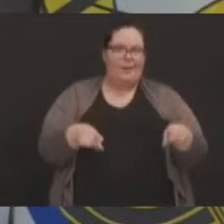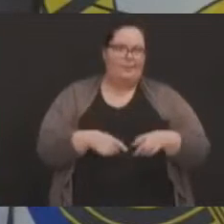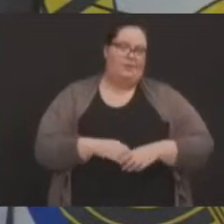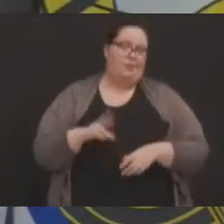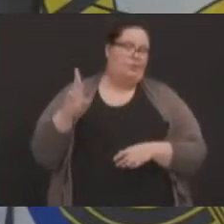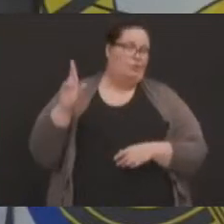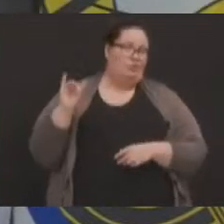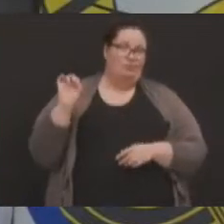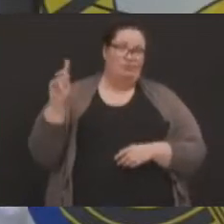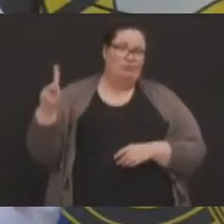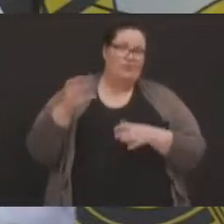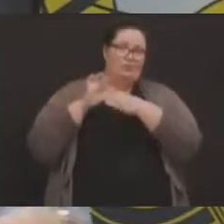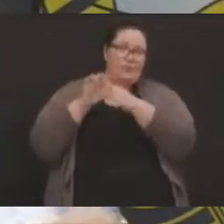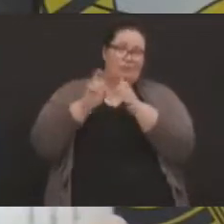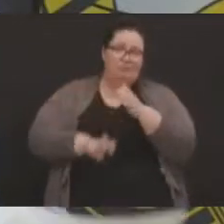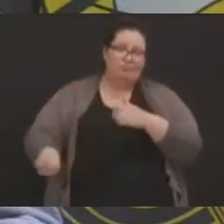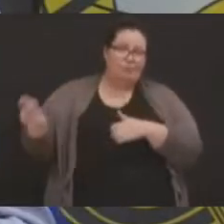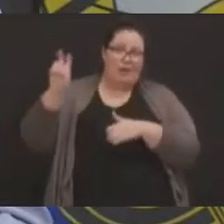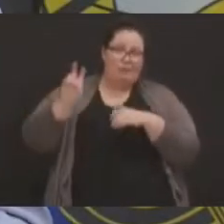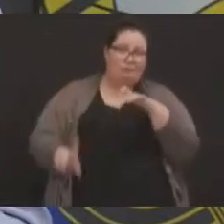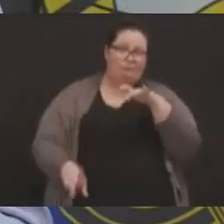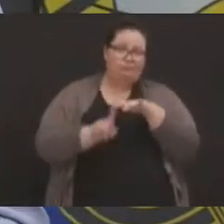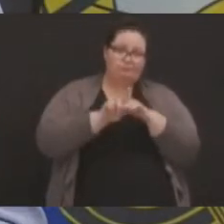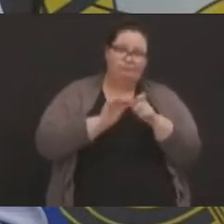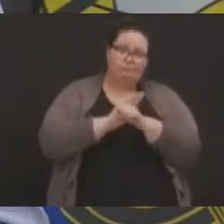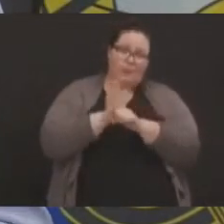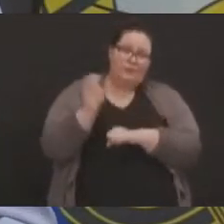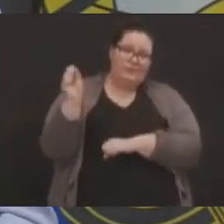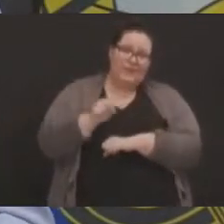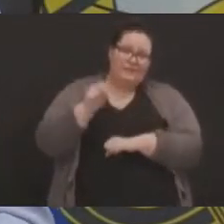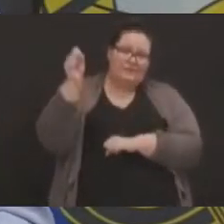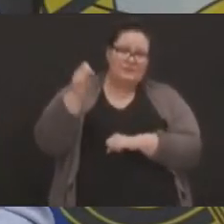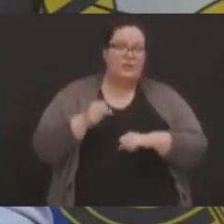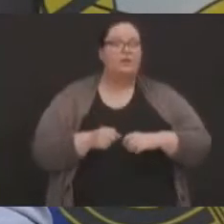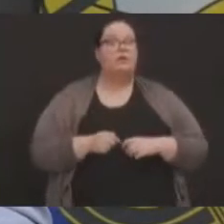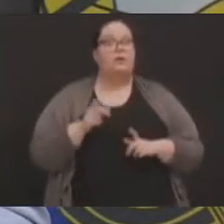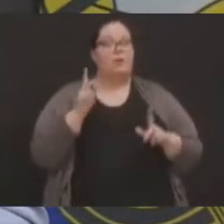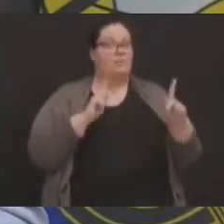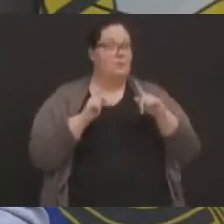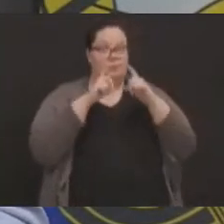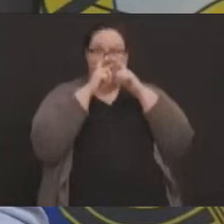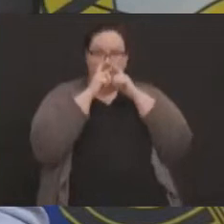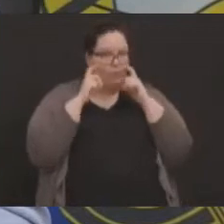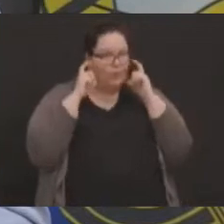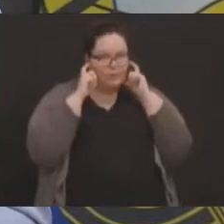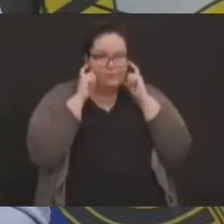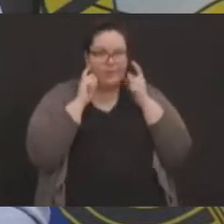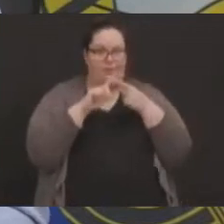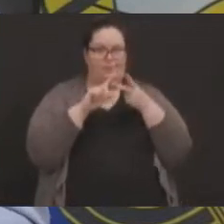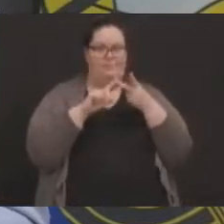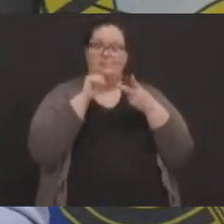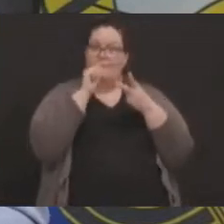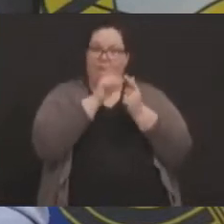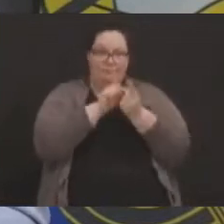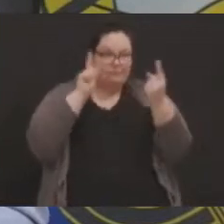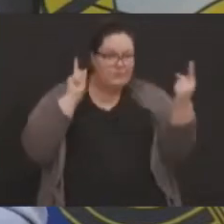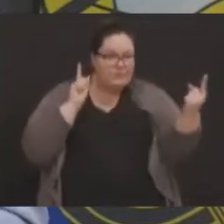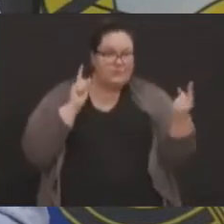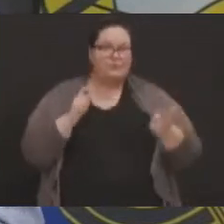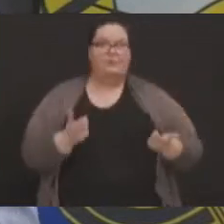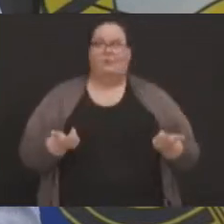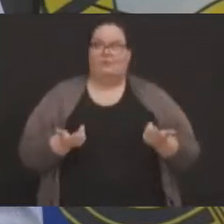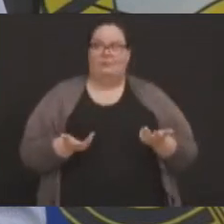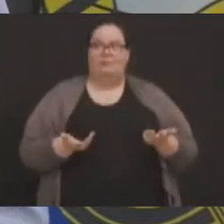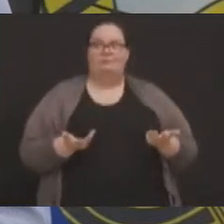distancing, then there are other risks in terms of getting COVID-19. So contacts with others